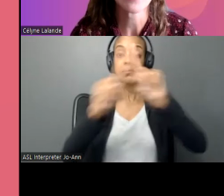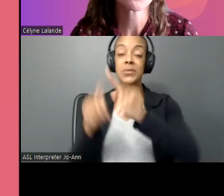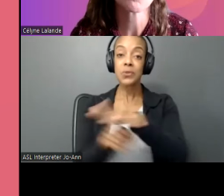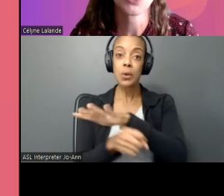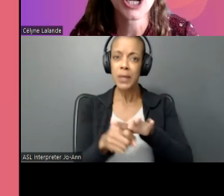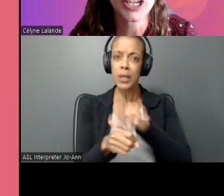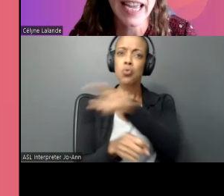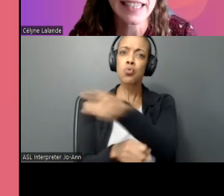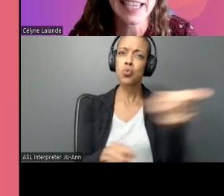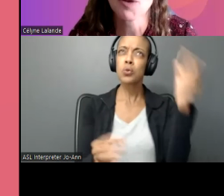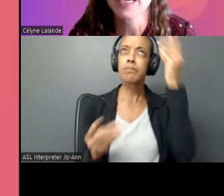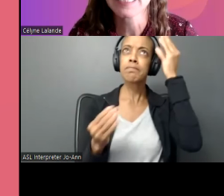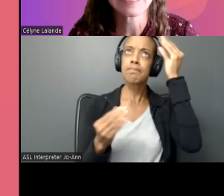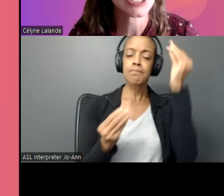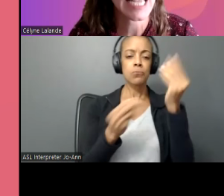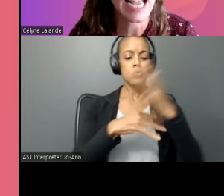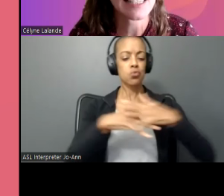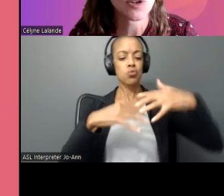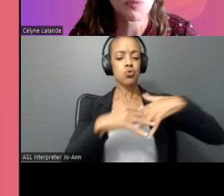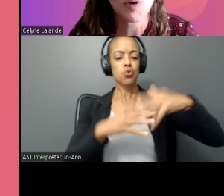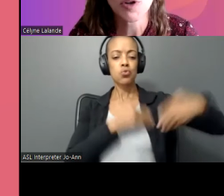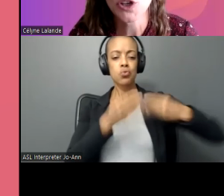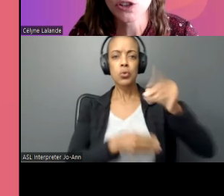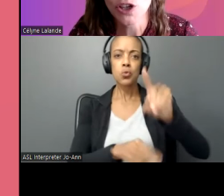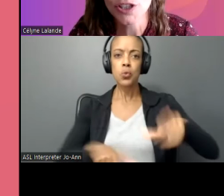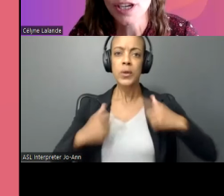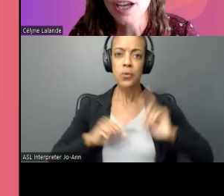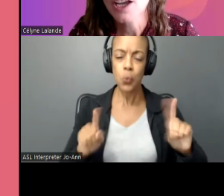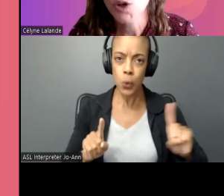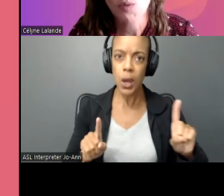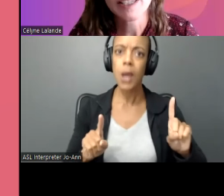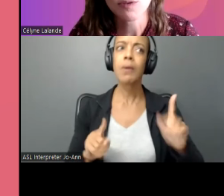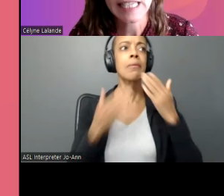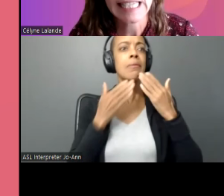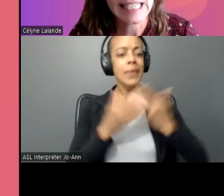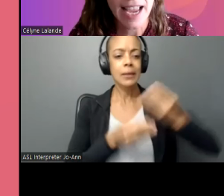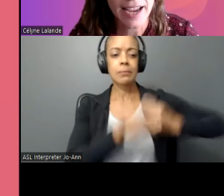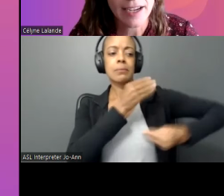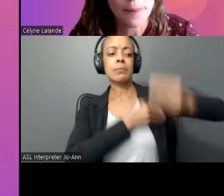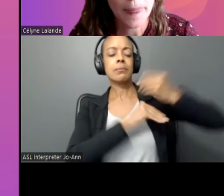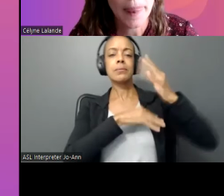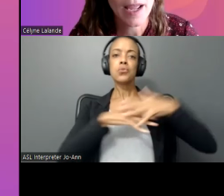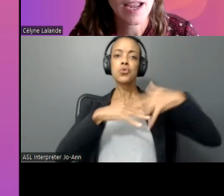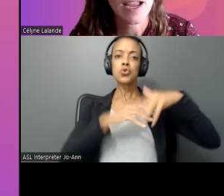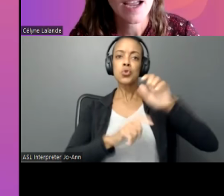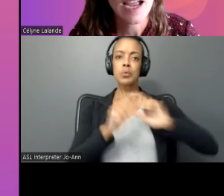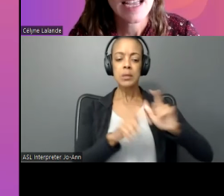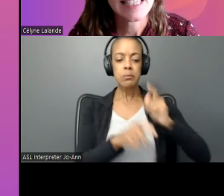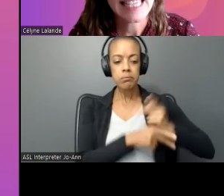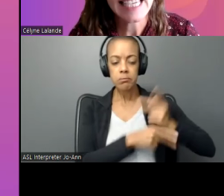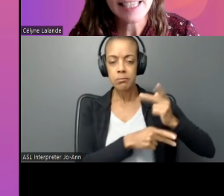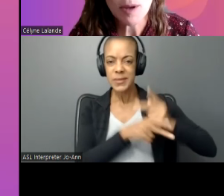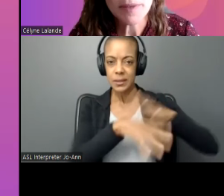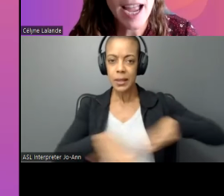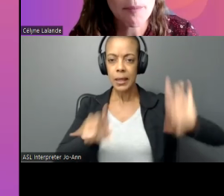on and join us in recognizing and thanking the generations of Indigenous people who have cared for these